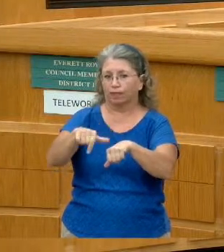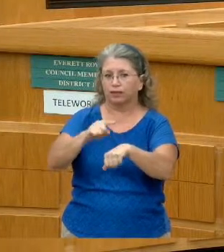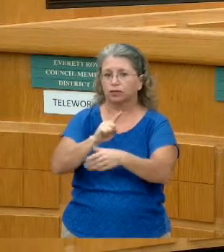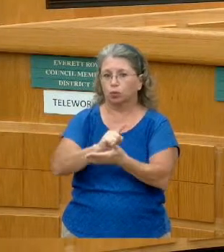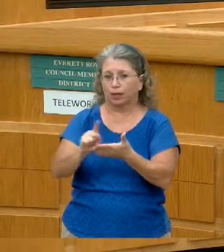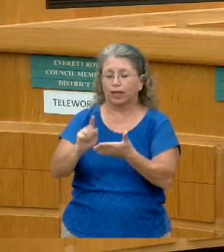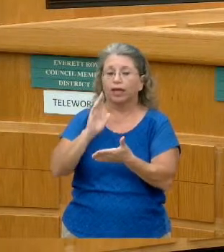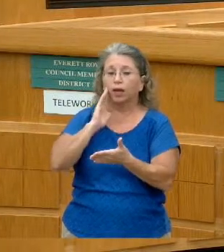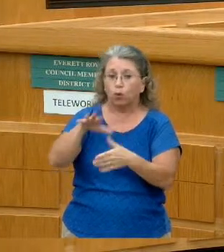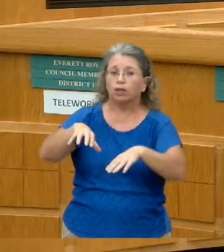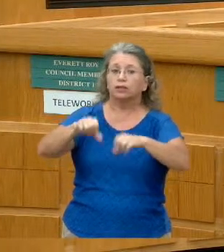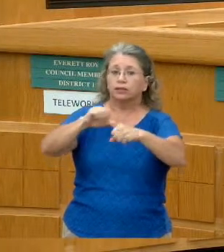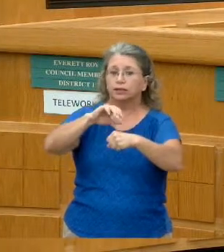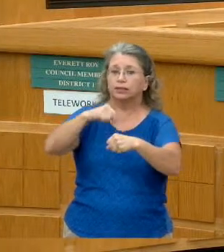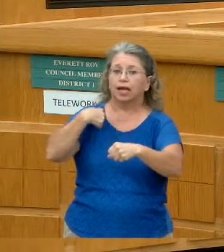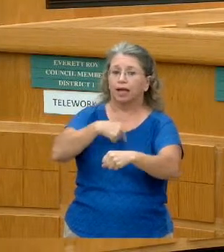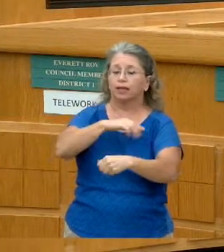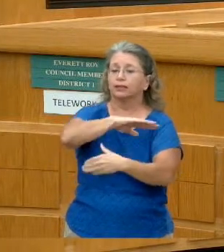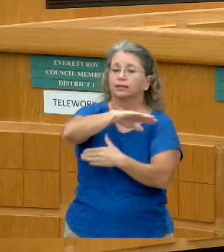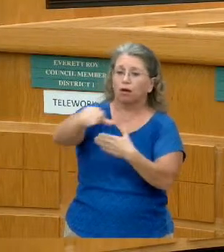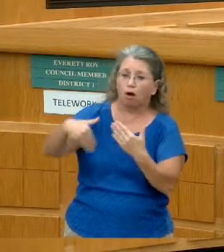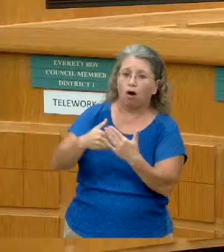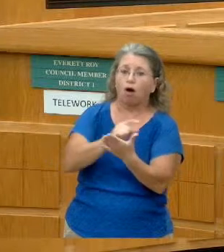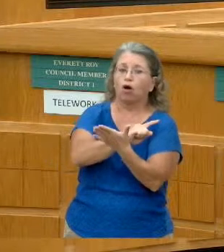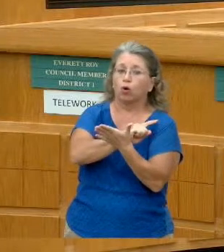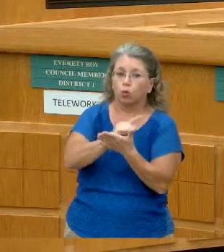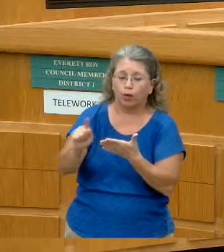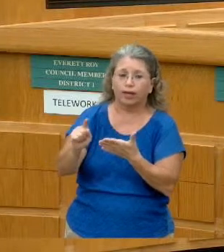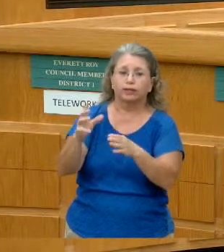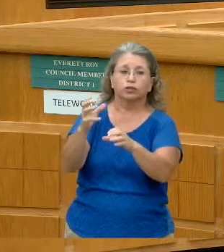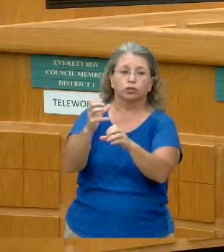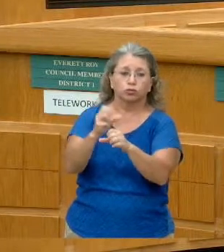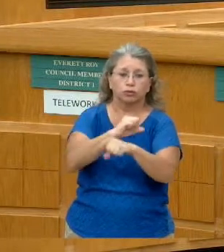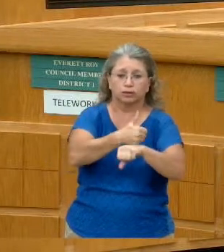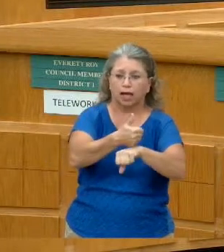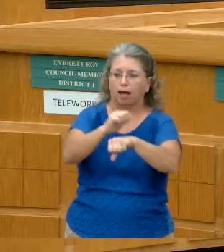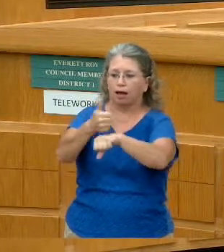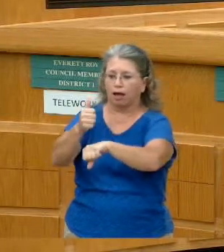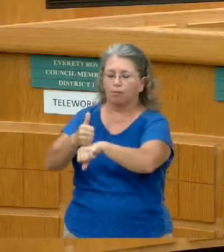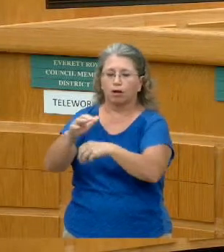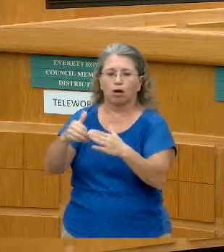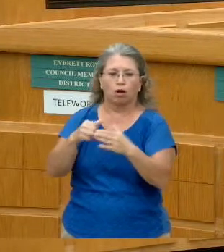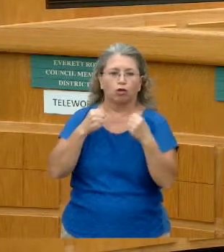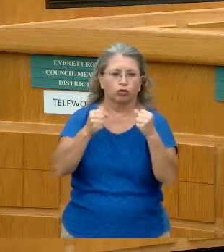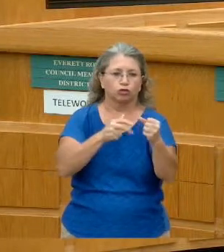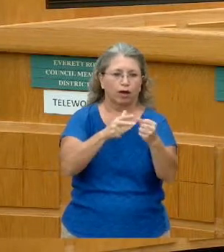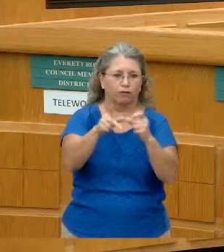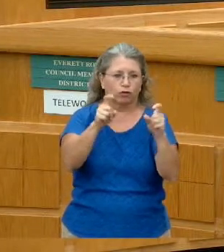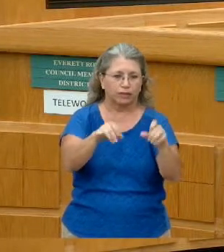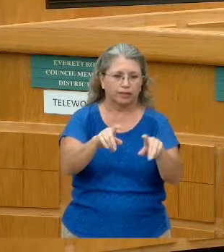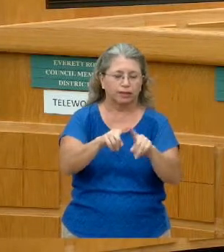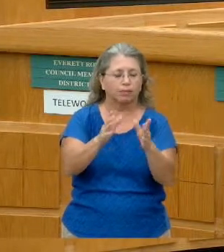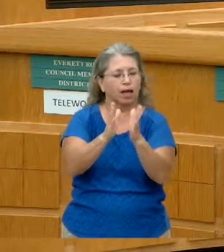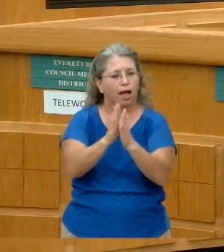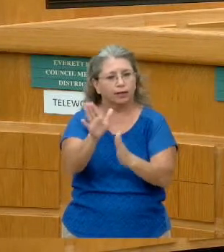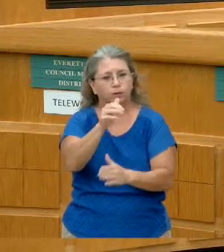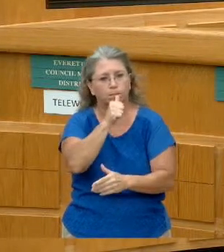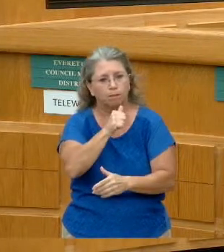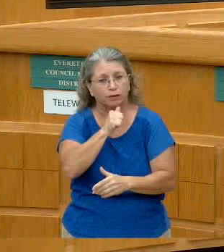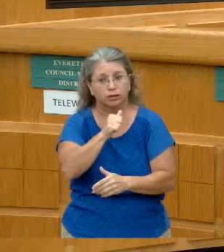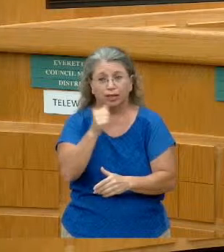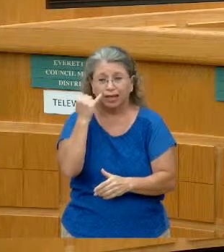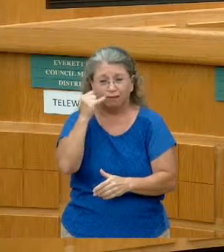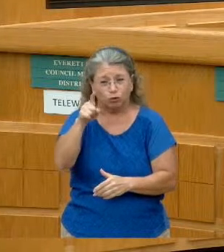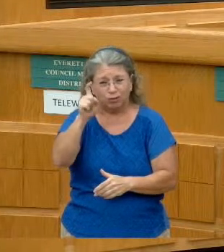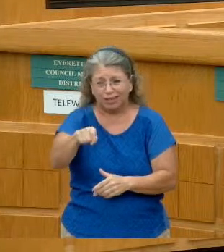all week to really get that many mobile drive-through testings. I would ask for your patience, but if you need a